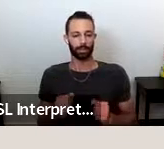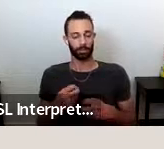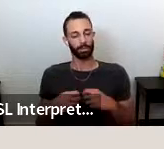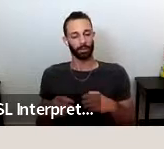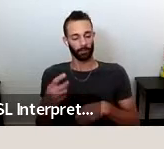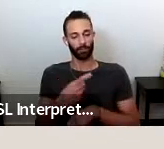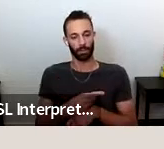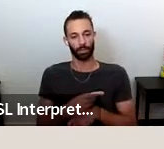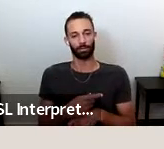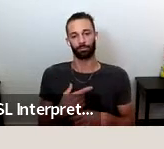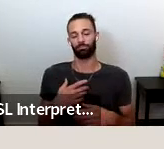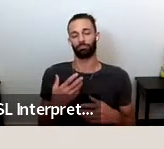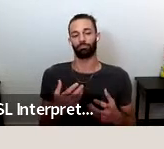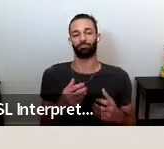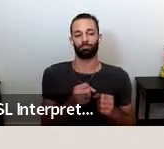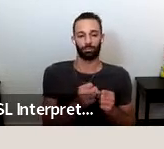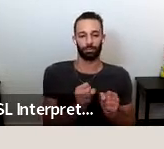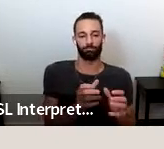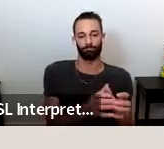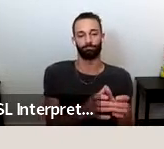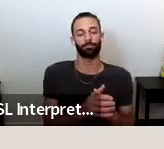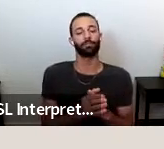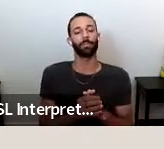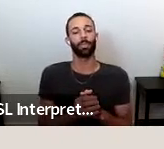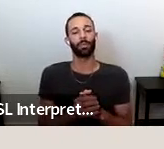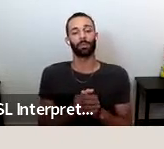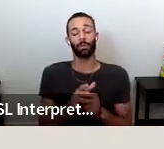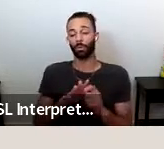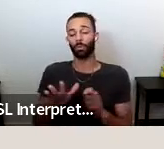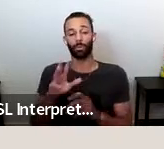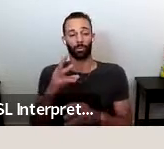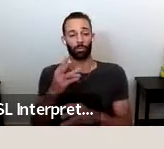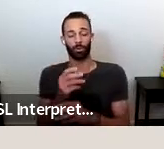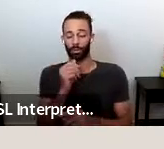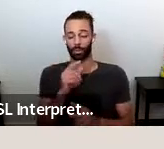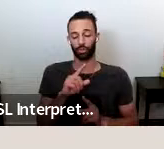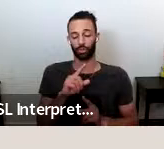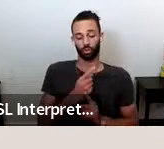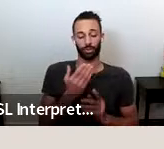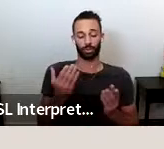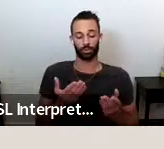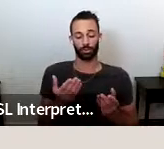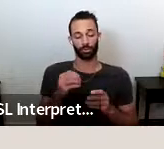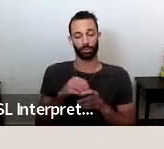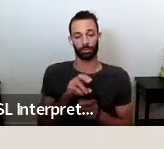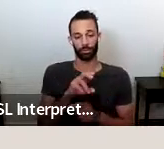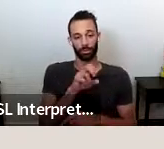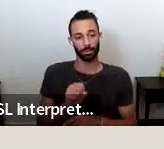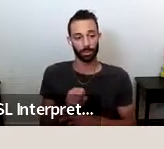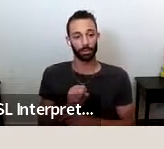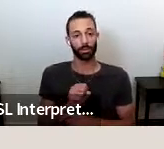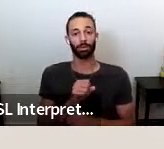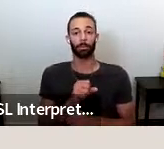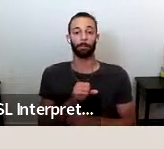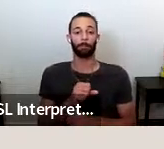Throughout the world, not just here in the United States, trans violence is on the